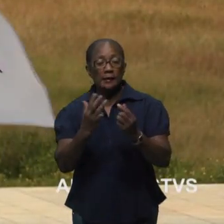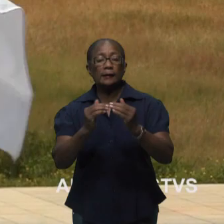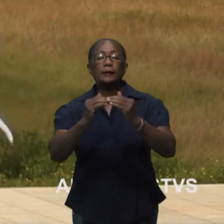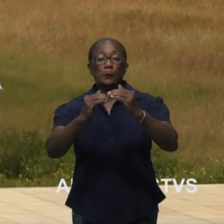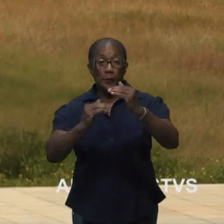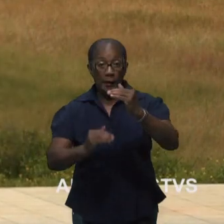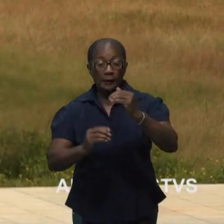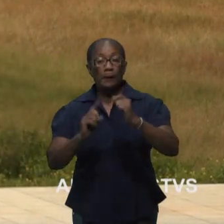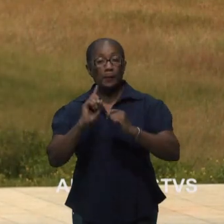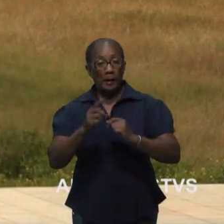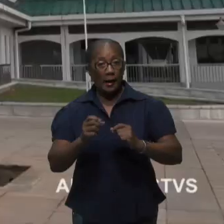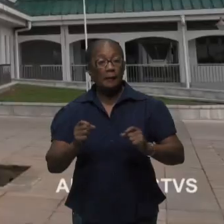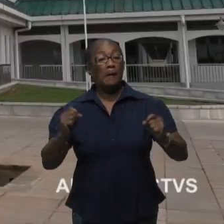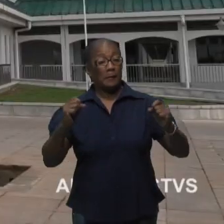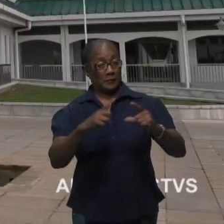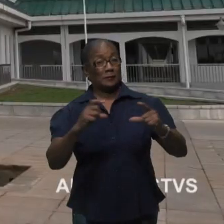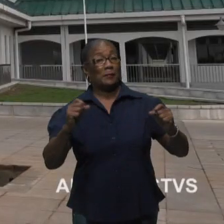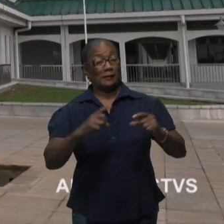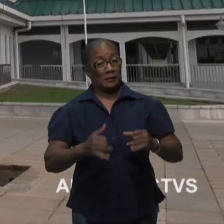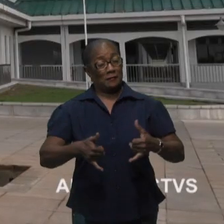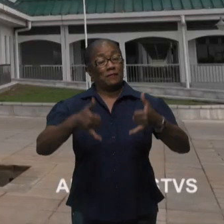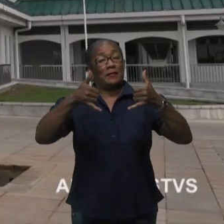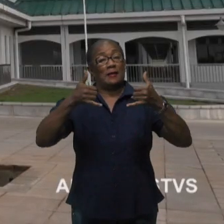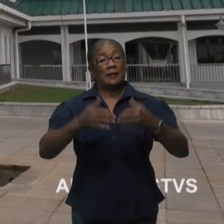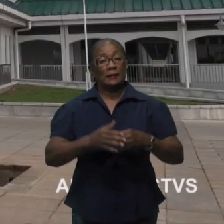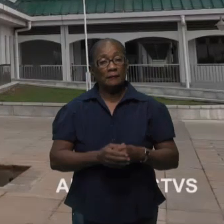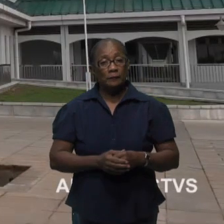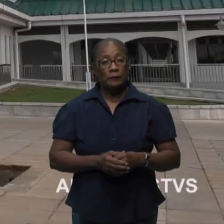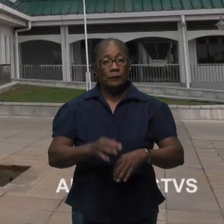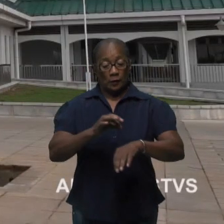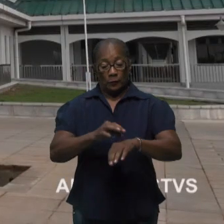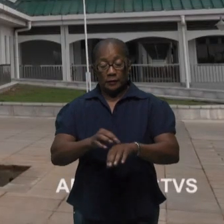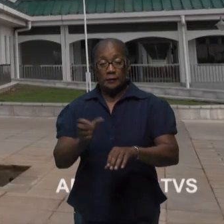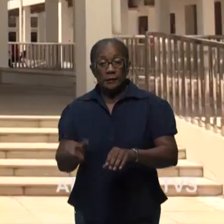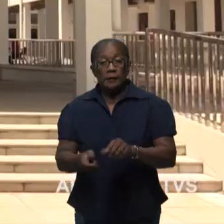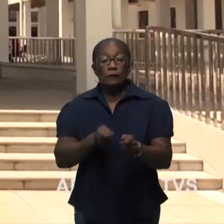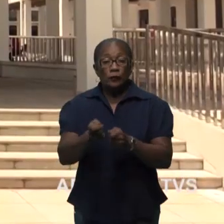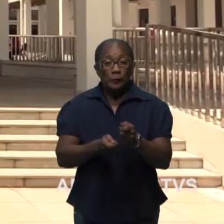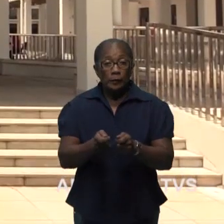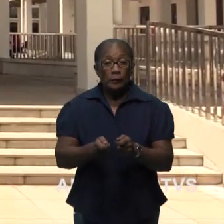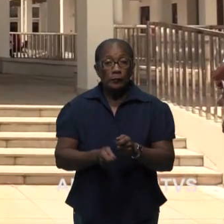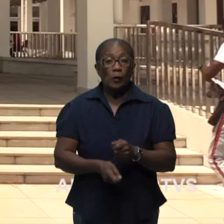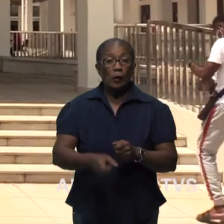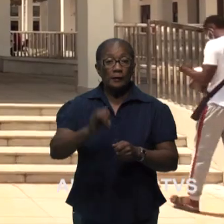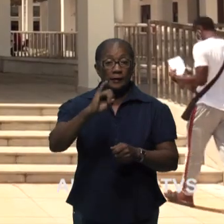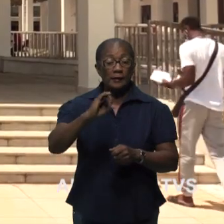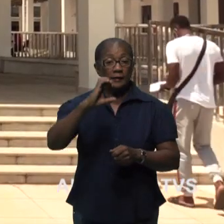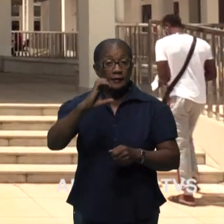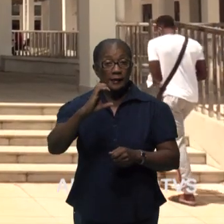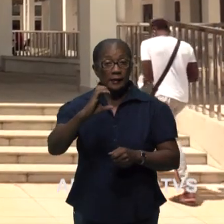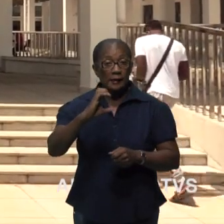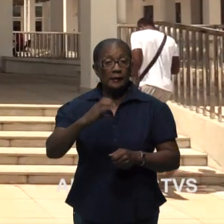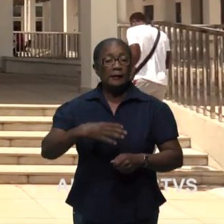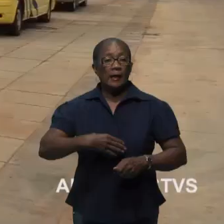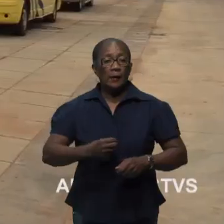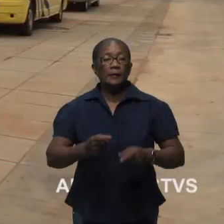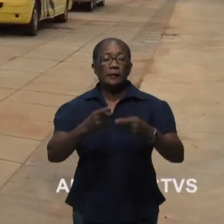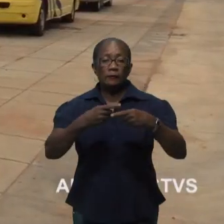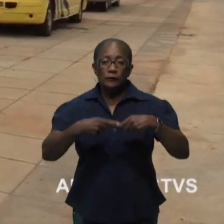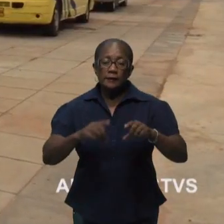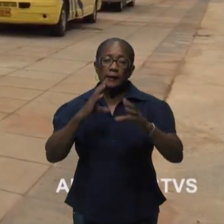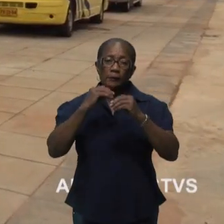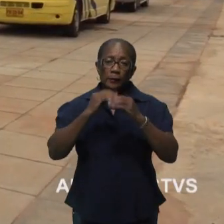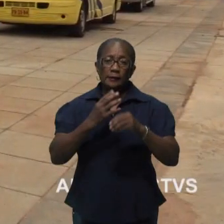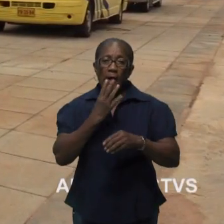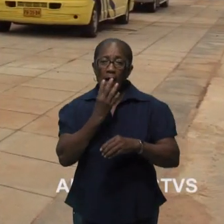of deaths from COVID-19 is decreasing, but there are still many infections. Patients who are nursed in intensive care